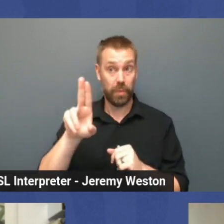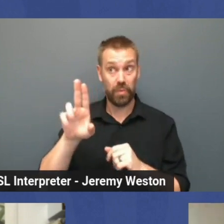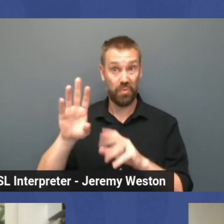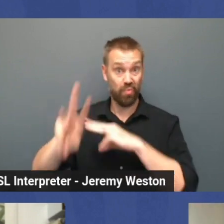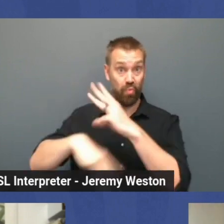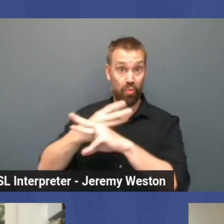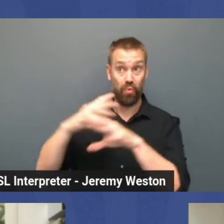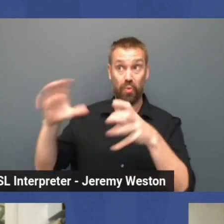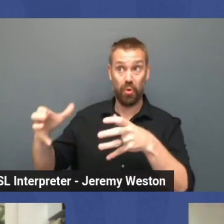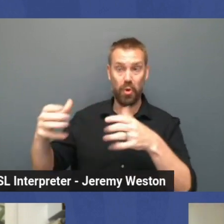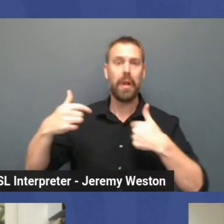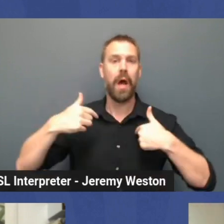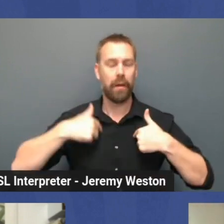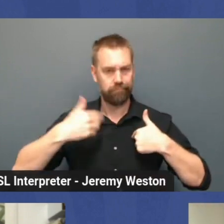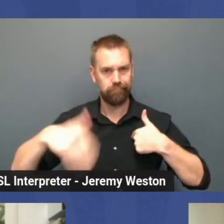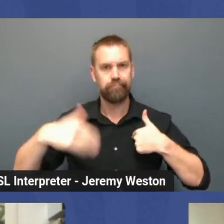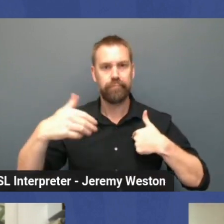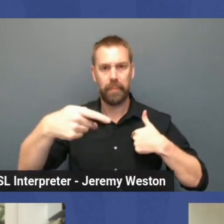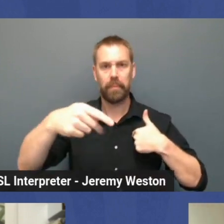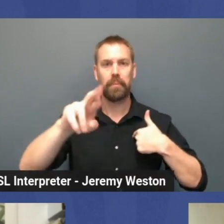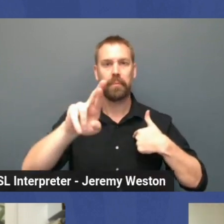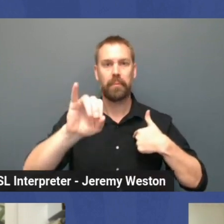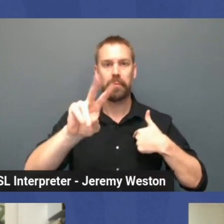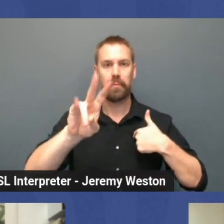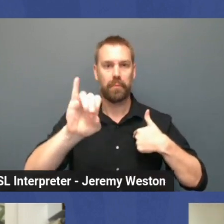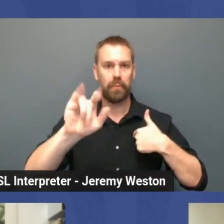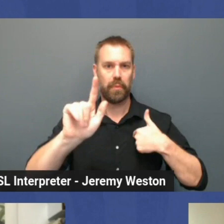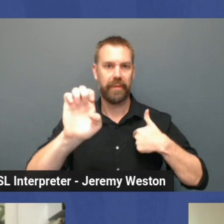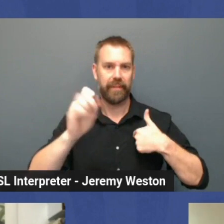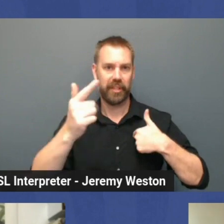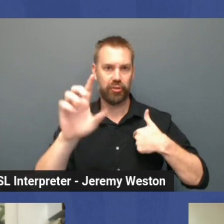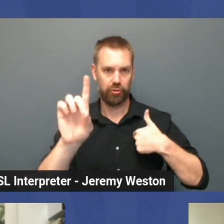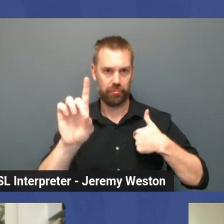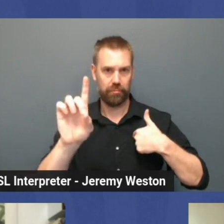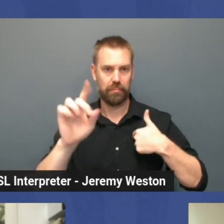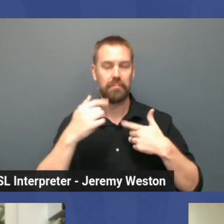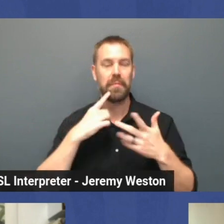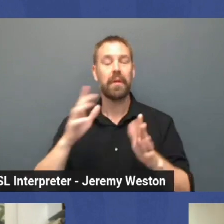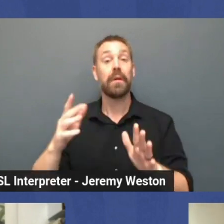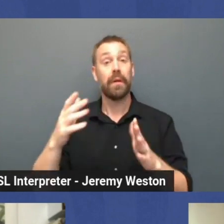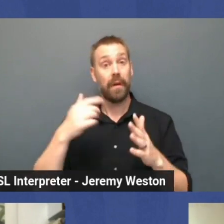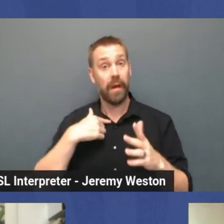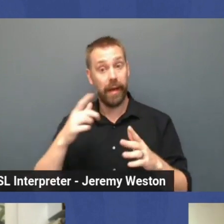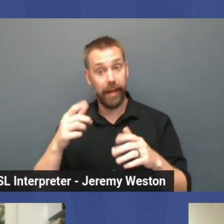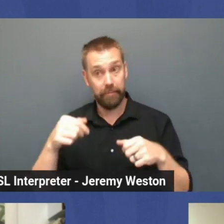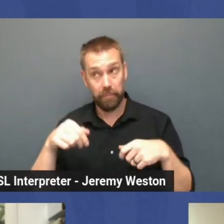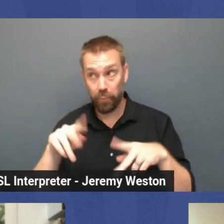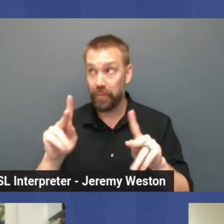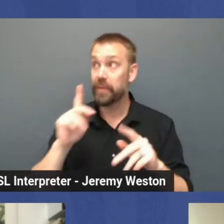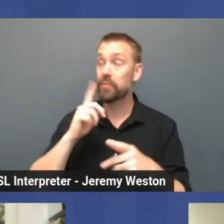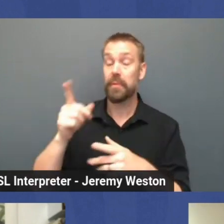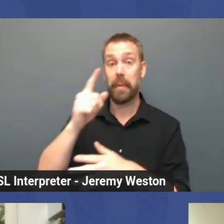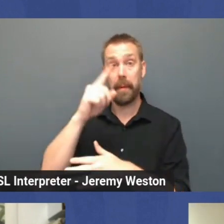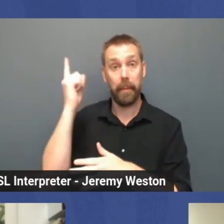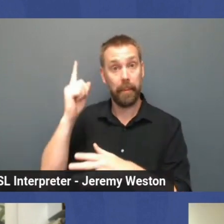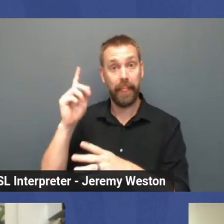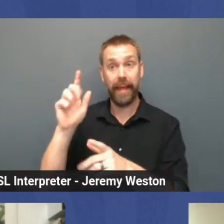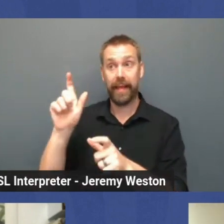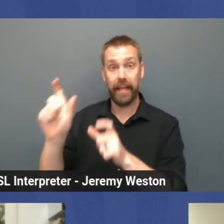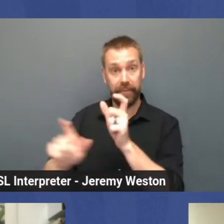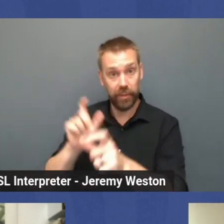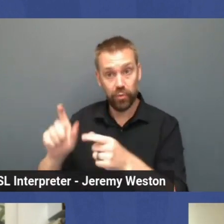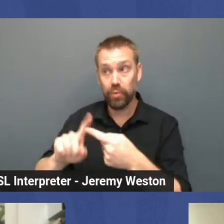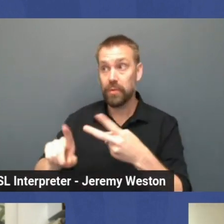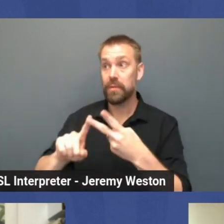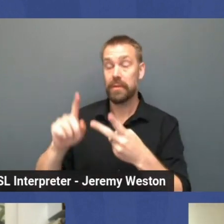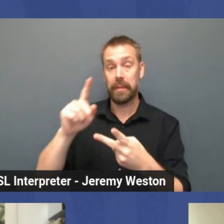ahead and say that now. I am privileged to be educated by Black individuals. I am privileged to be educated by Black women. I am